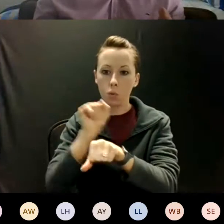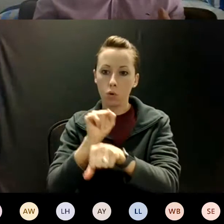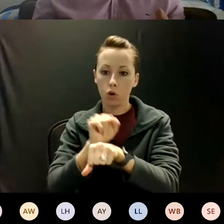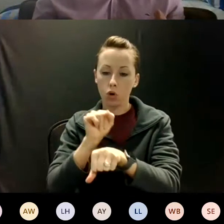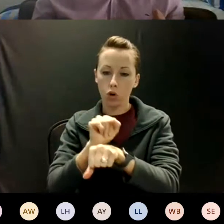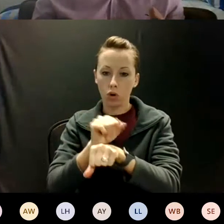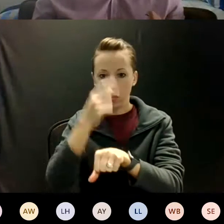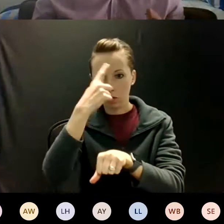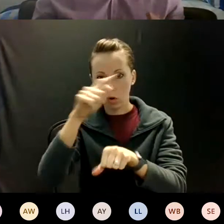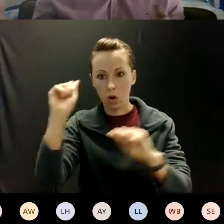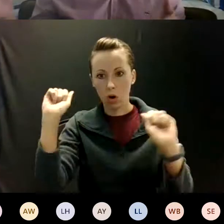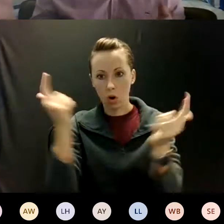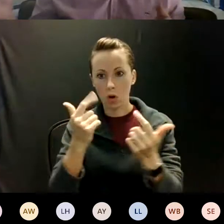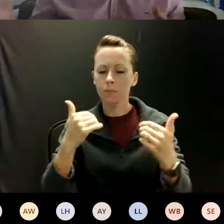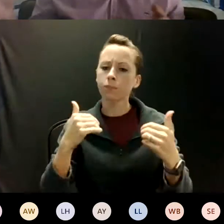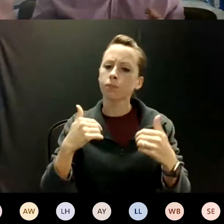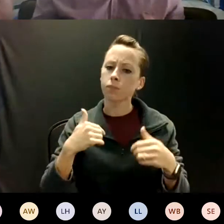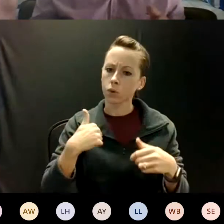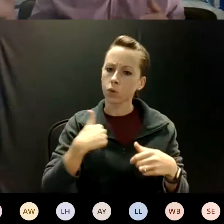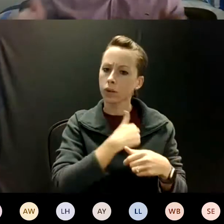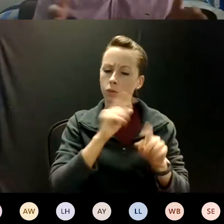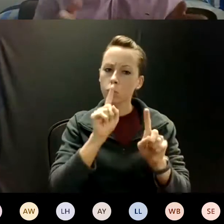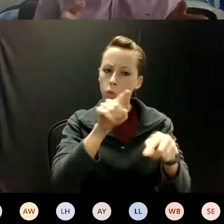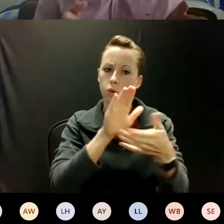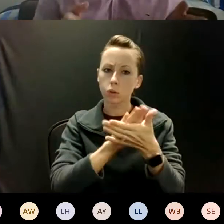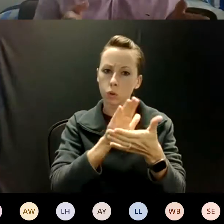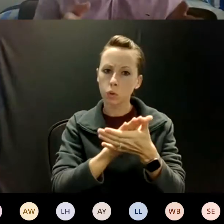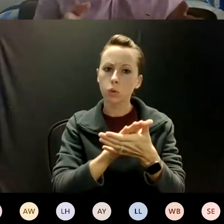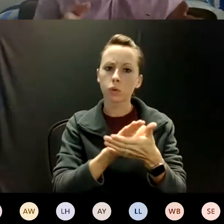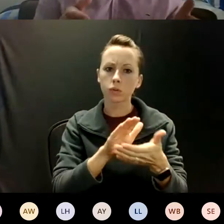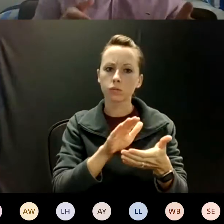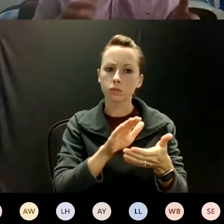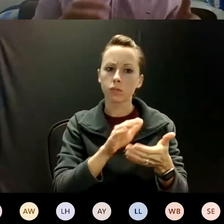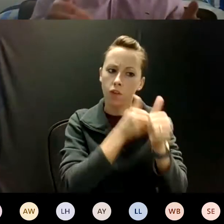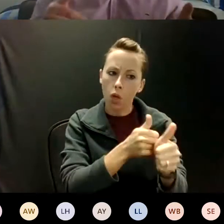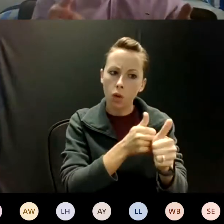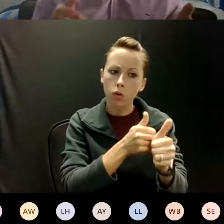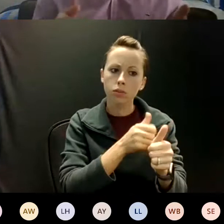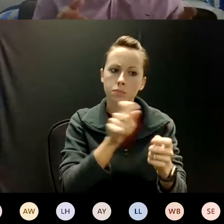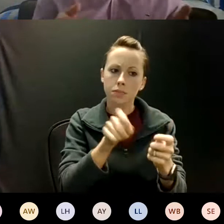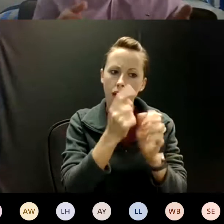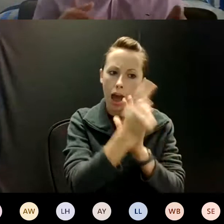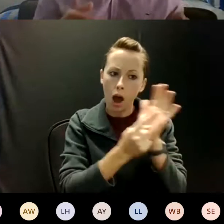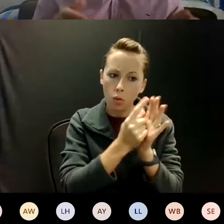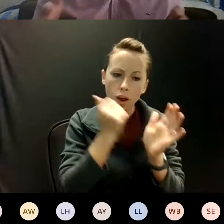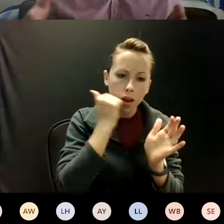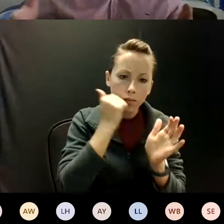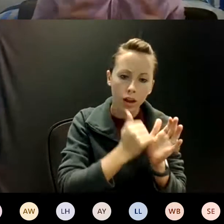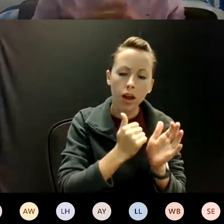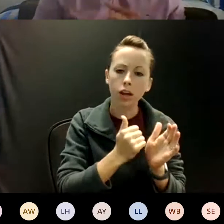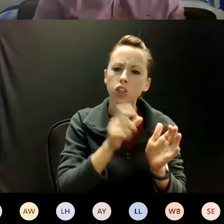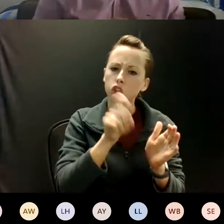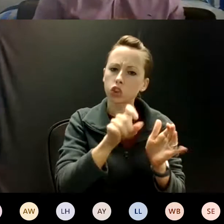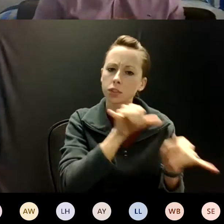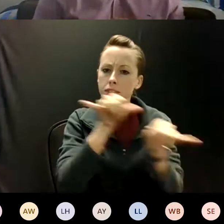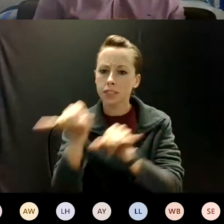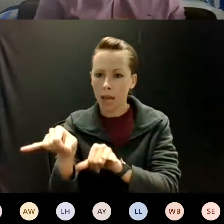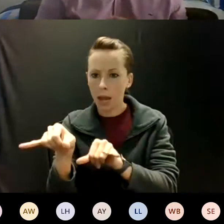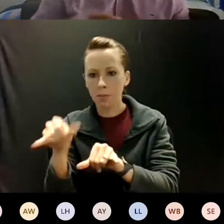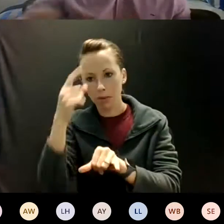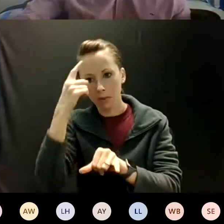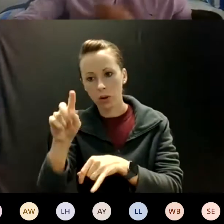school the same amount of hours each day to make sure that that goes over into NTI for the same amount of time, kind of in the same amount of workload, which